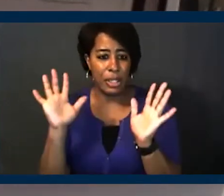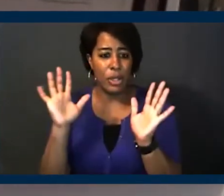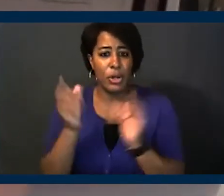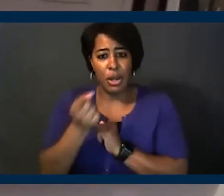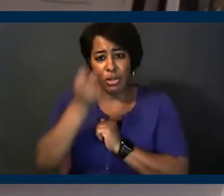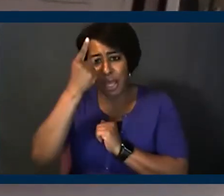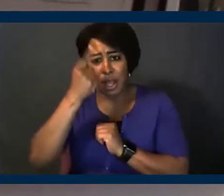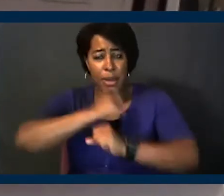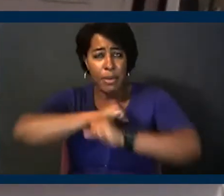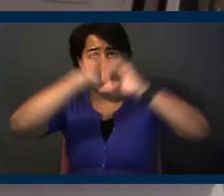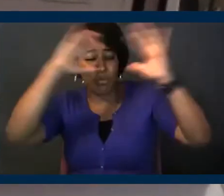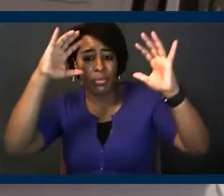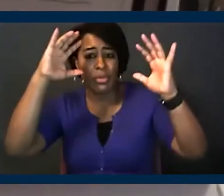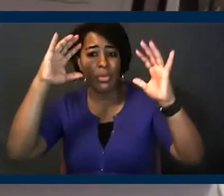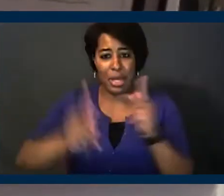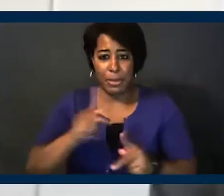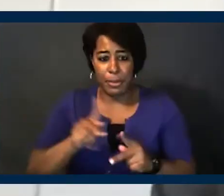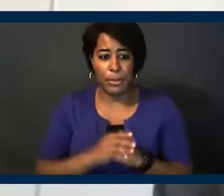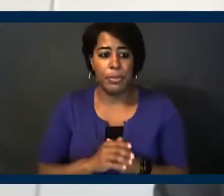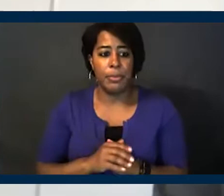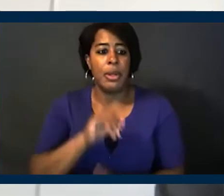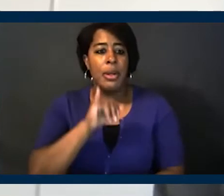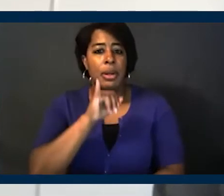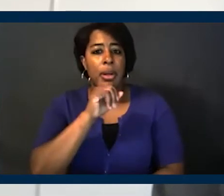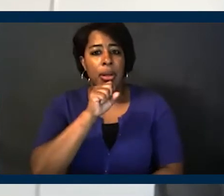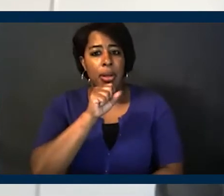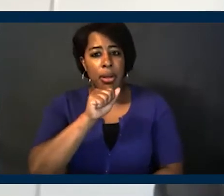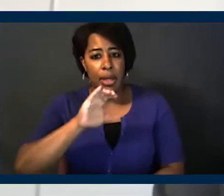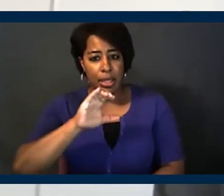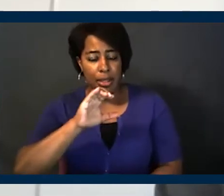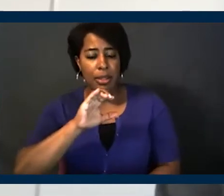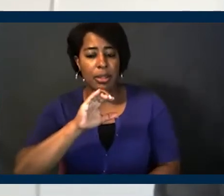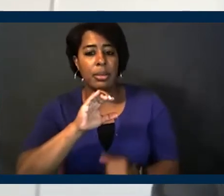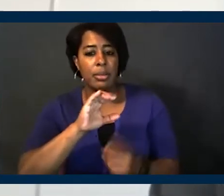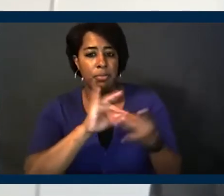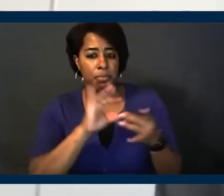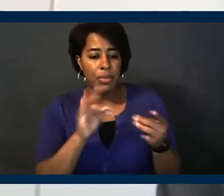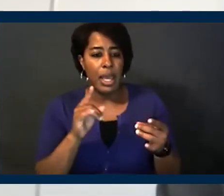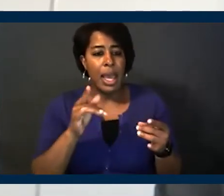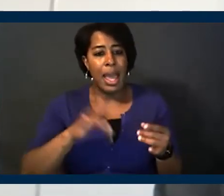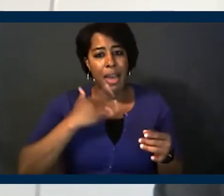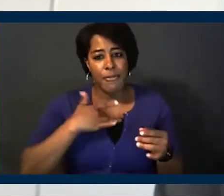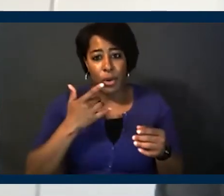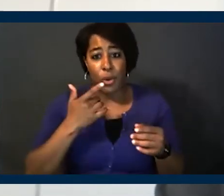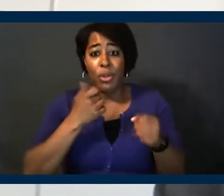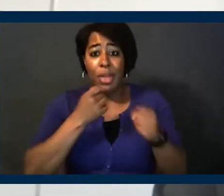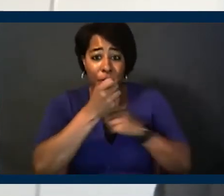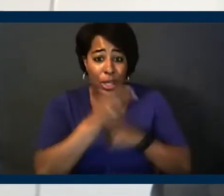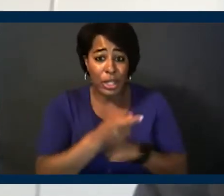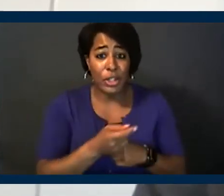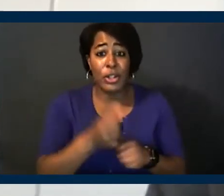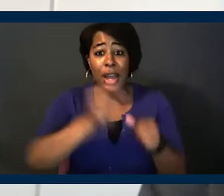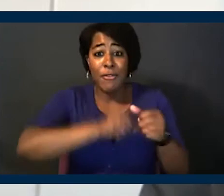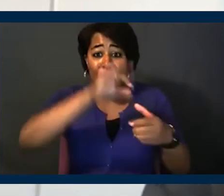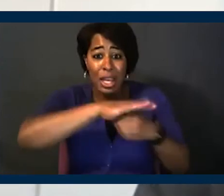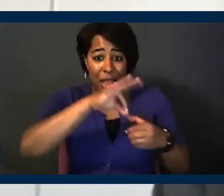create, especially as it pertains to Black people? I think it's becoming ever more clear every year, right? In every election, and that vision